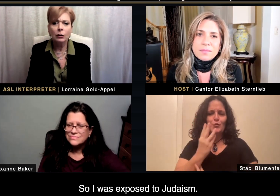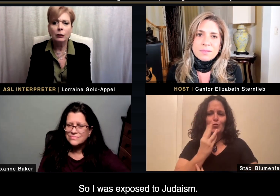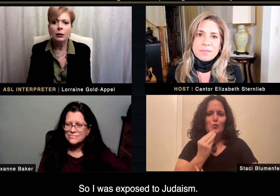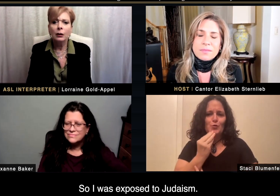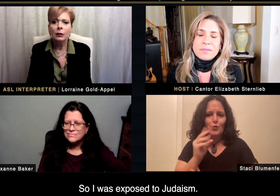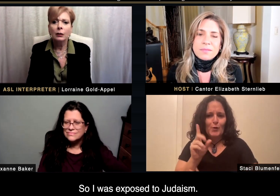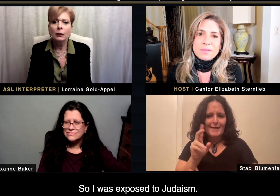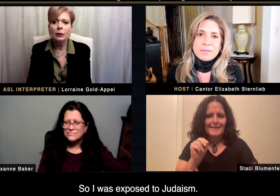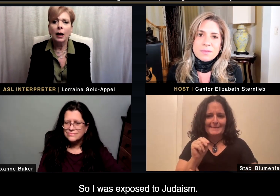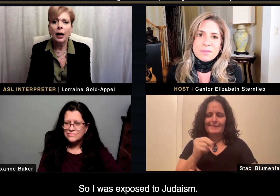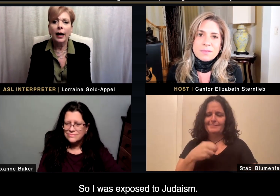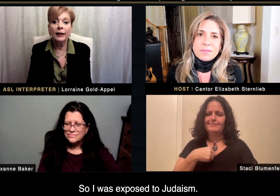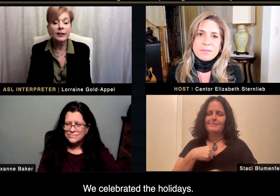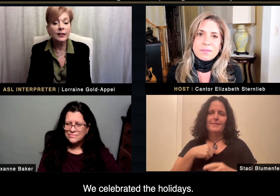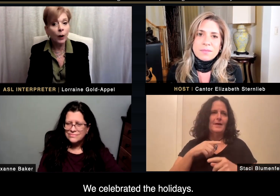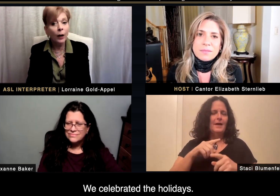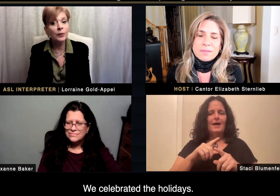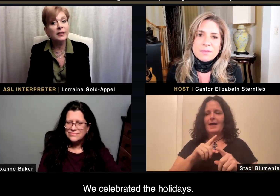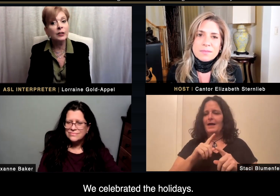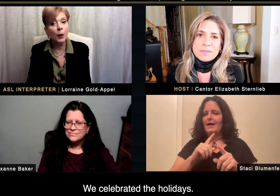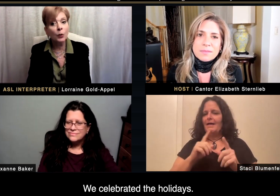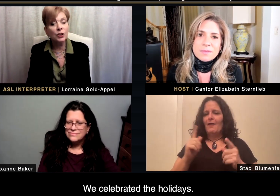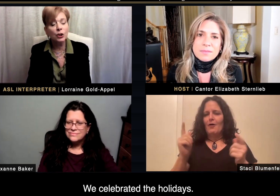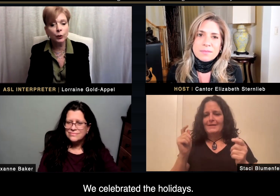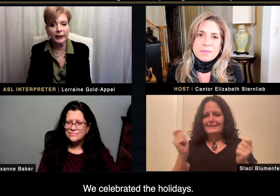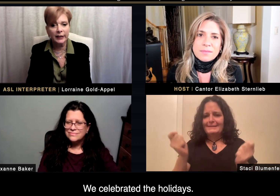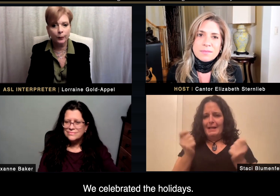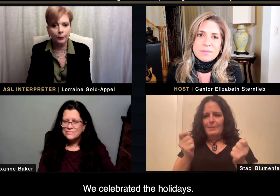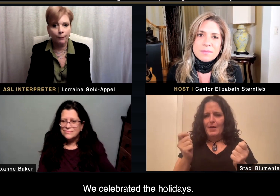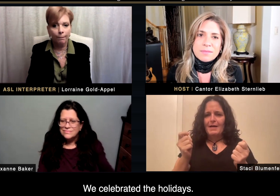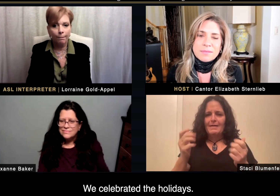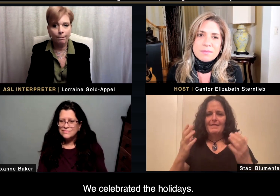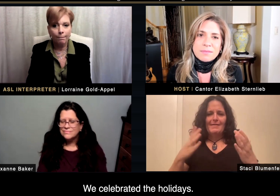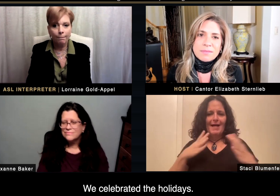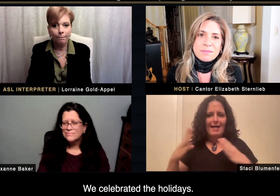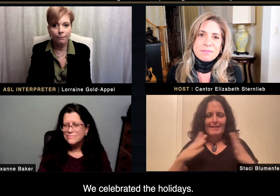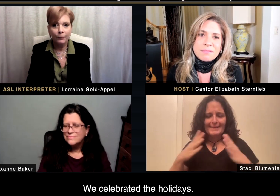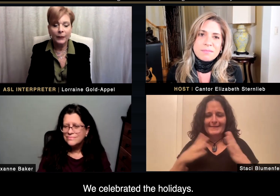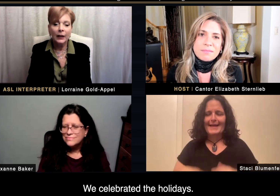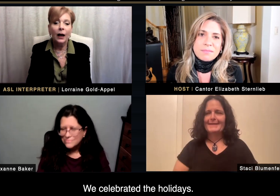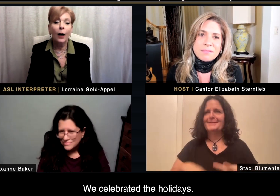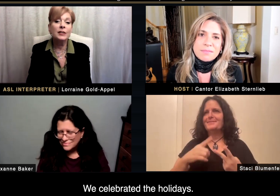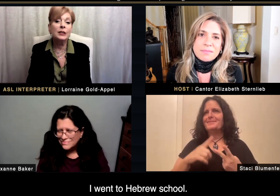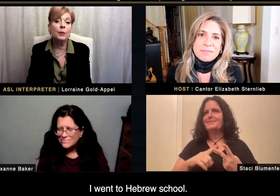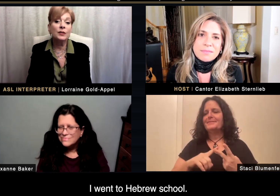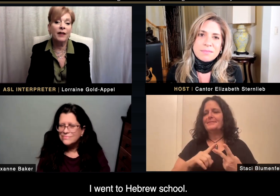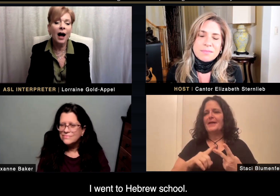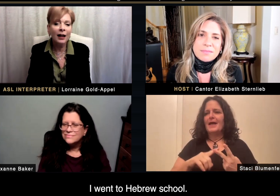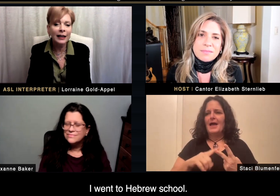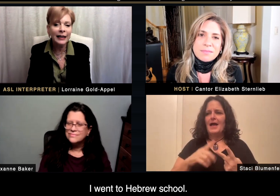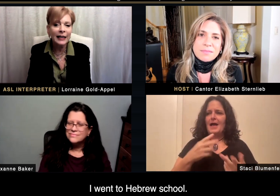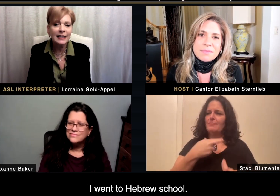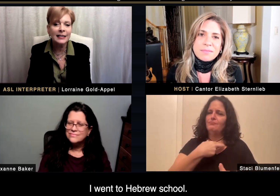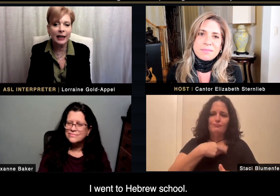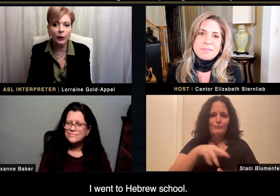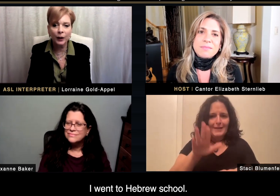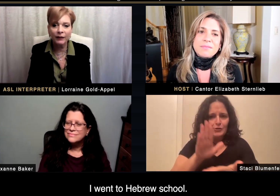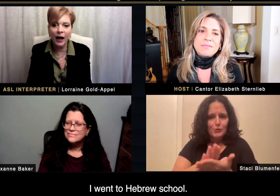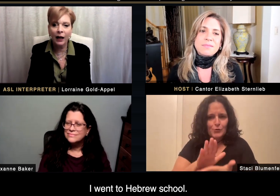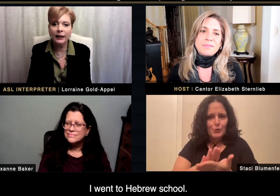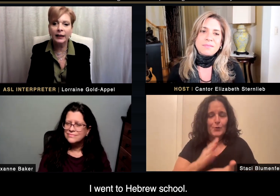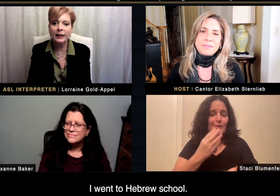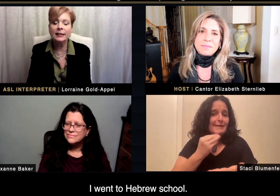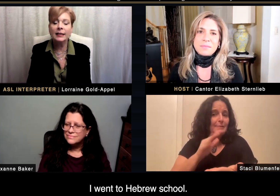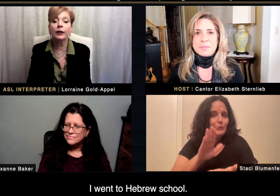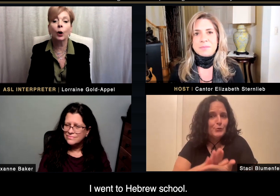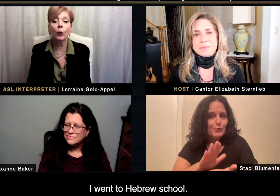Jewish. And so I was exposed to Judaism. I was exposed to the holidays and celebrating